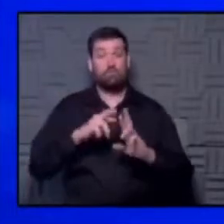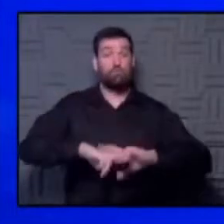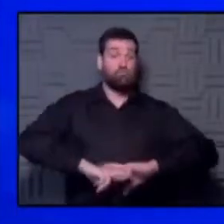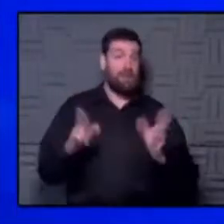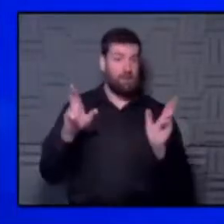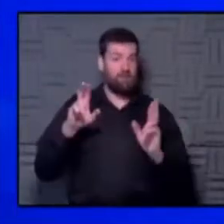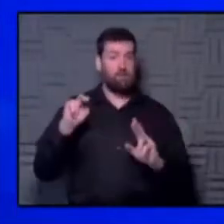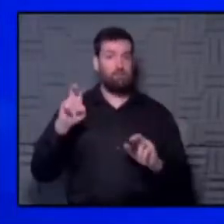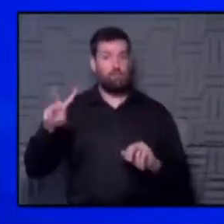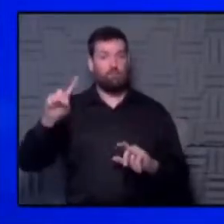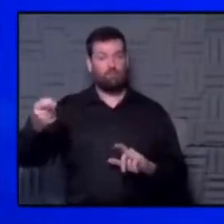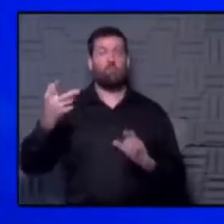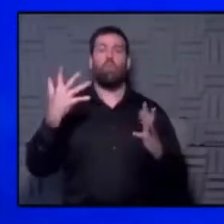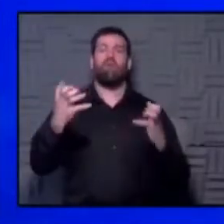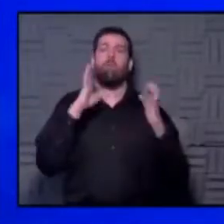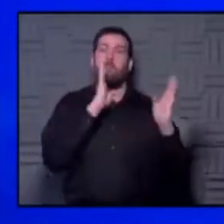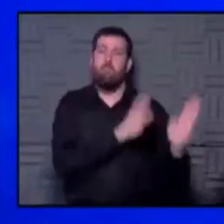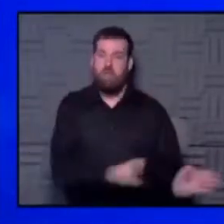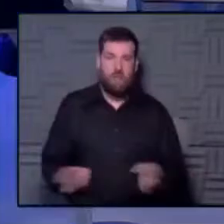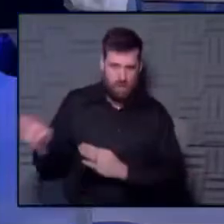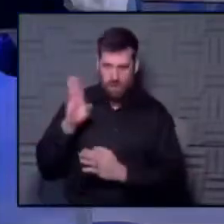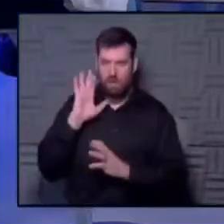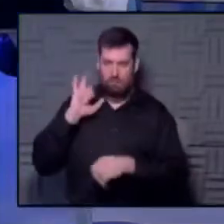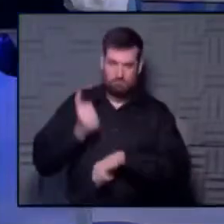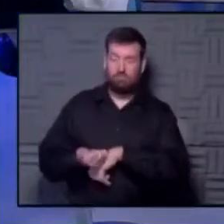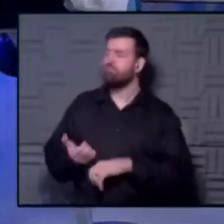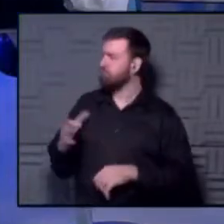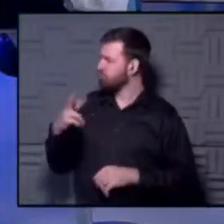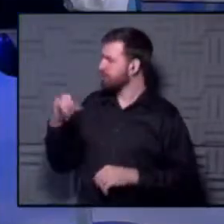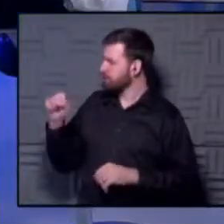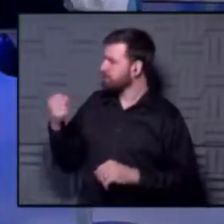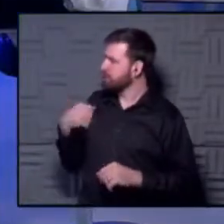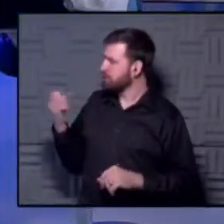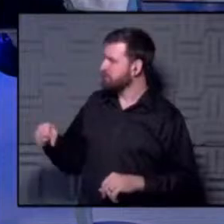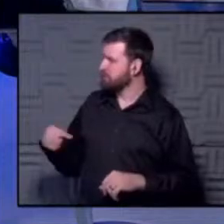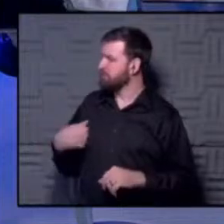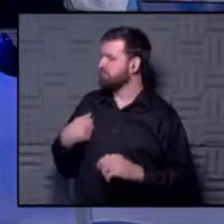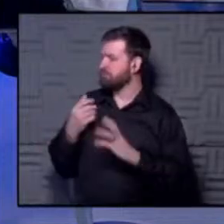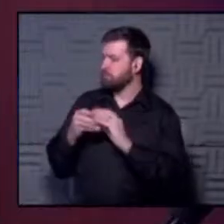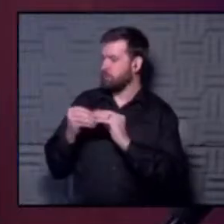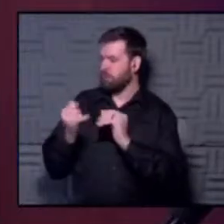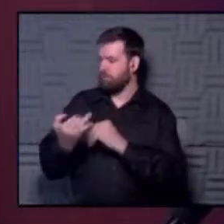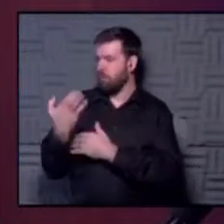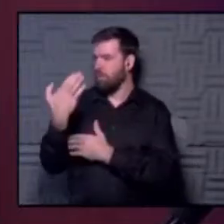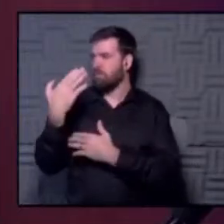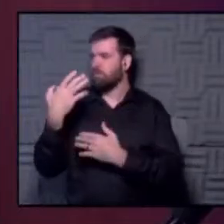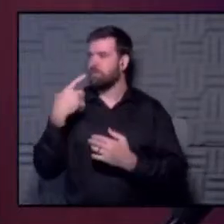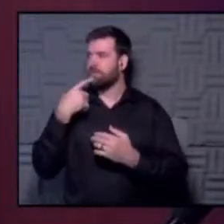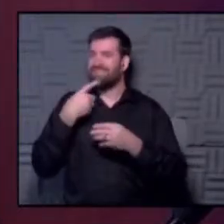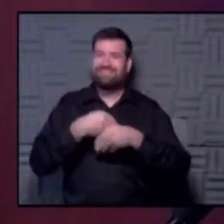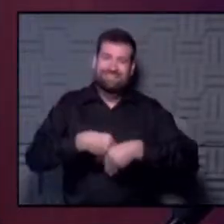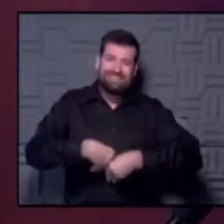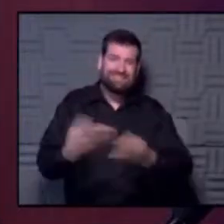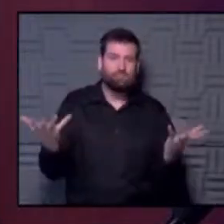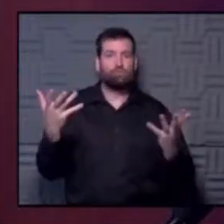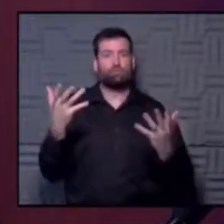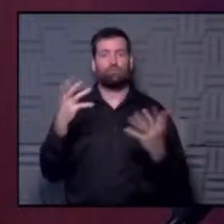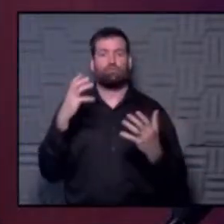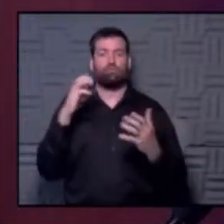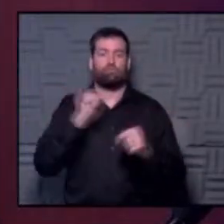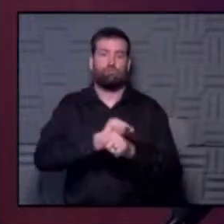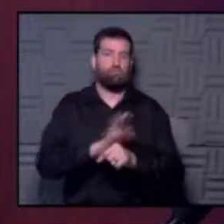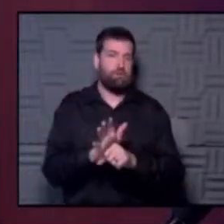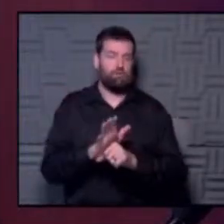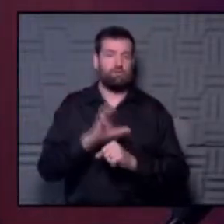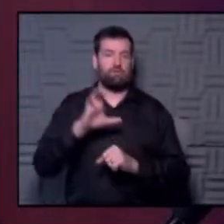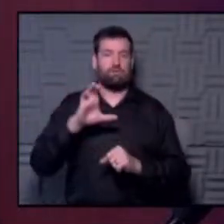want you to have a plan in place. And I don't know, Chris, have you been looking at that too? Yeah, I heard a story this morning that said the distribution of the